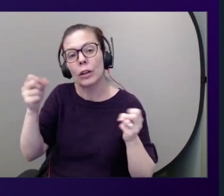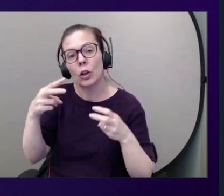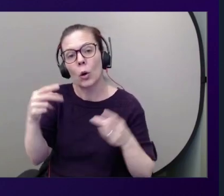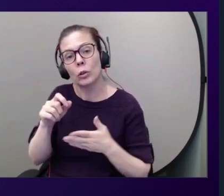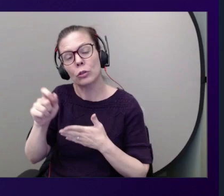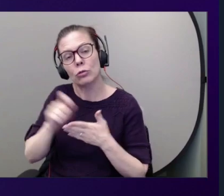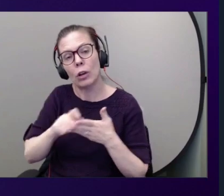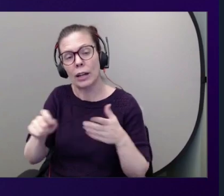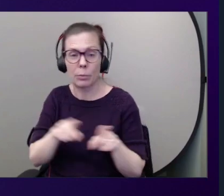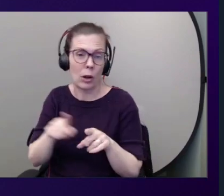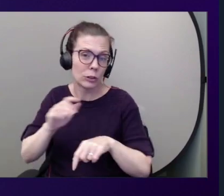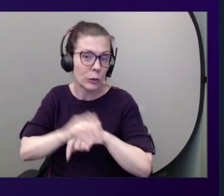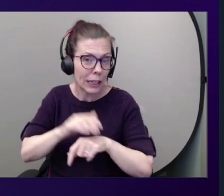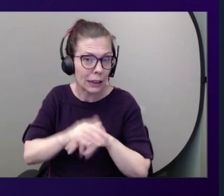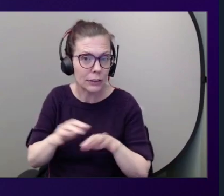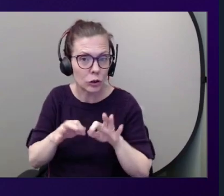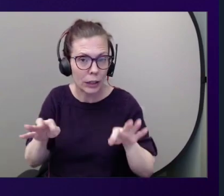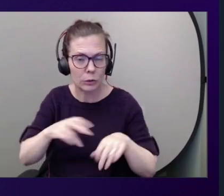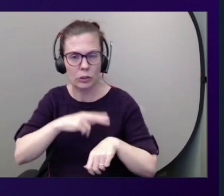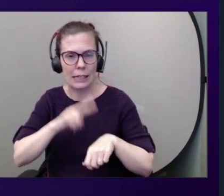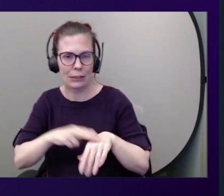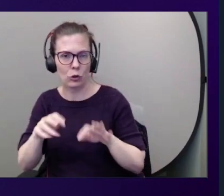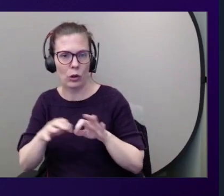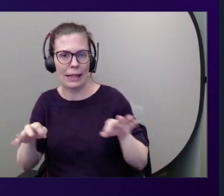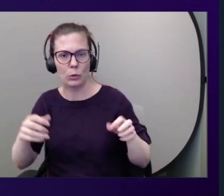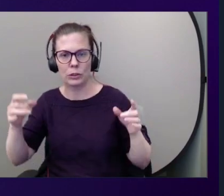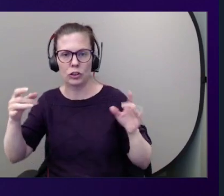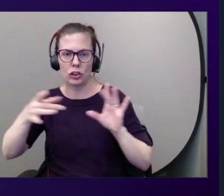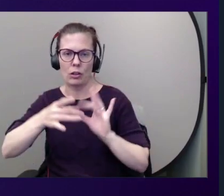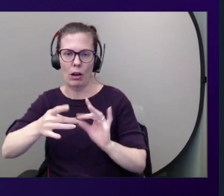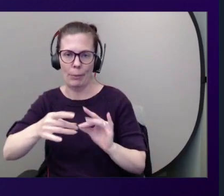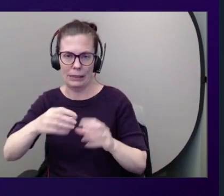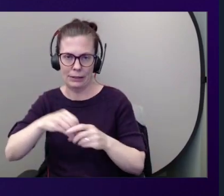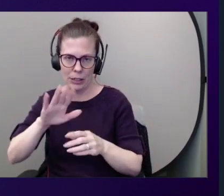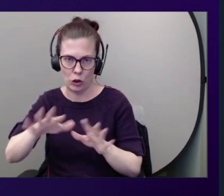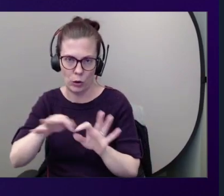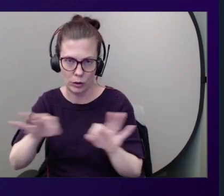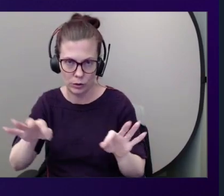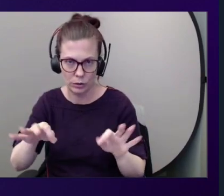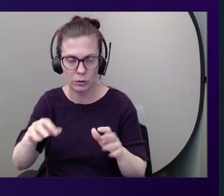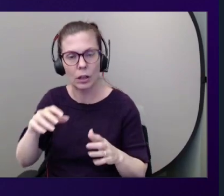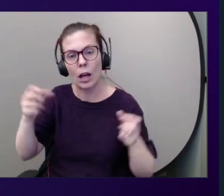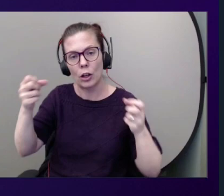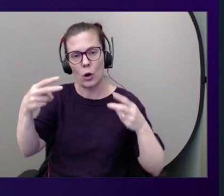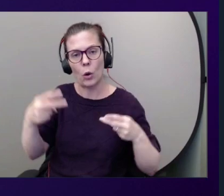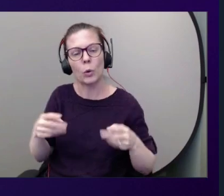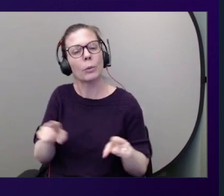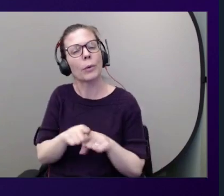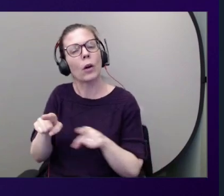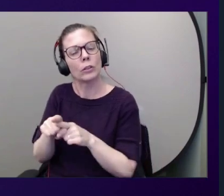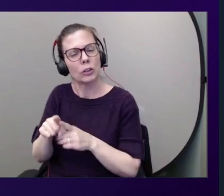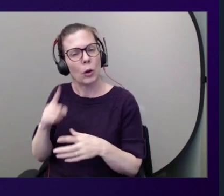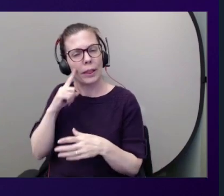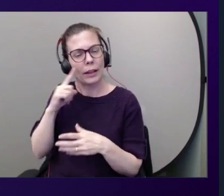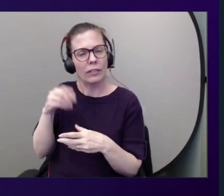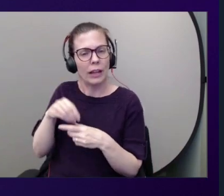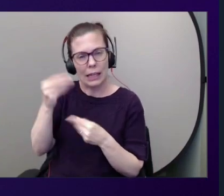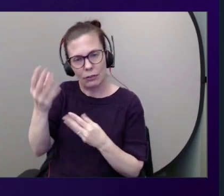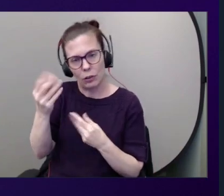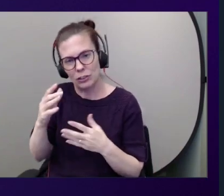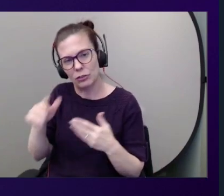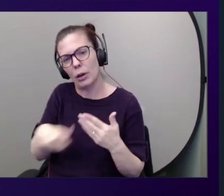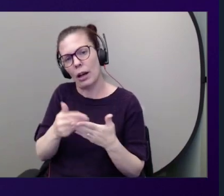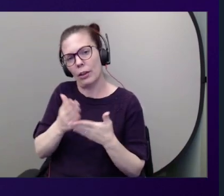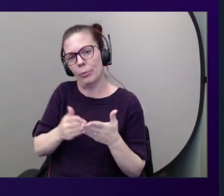as English language, natural language comments in your code. It will also take into account the information from other pieces of code that you have open